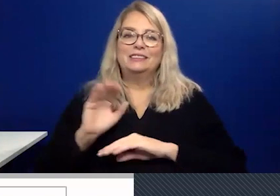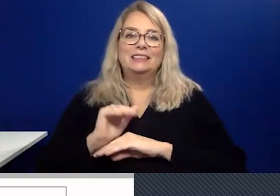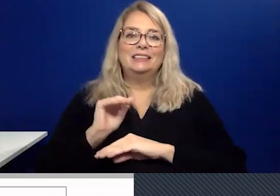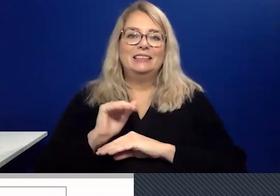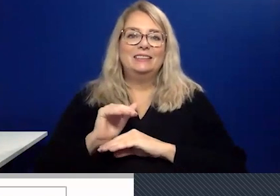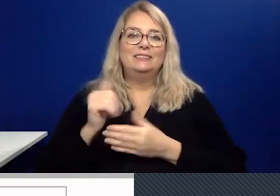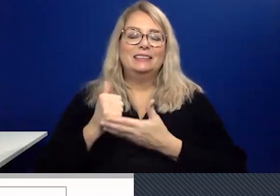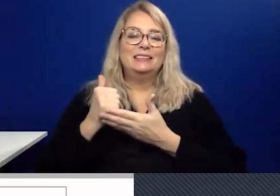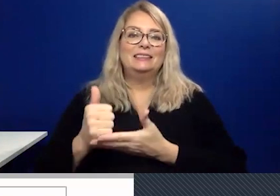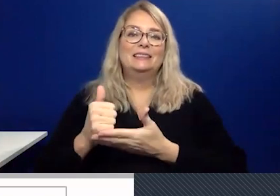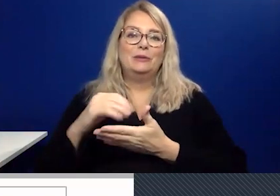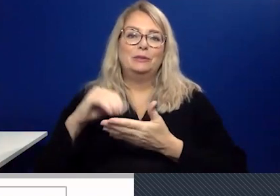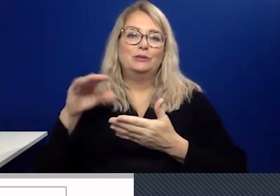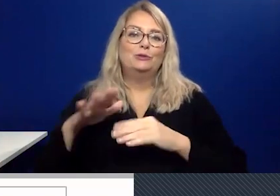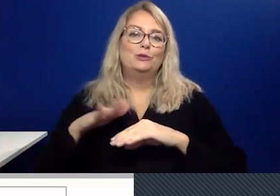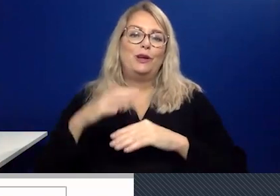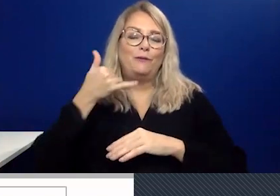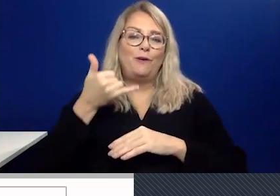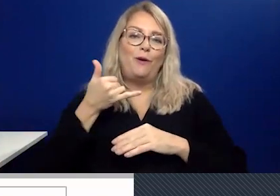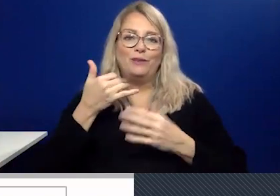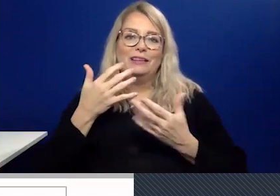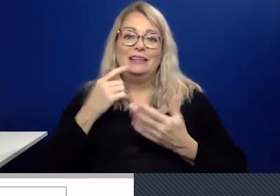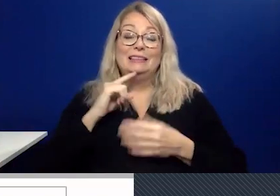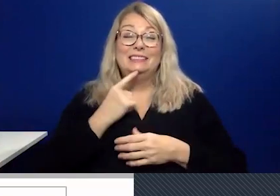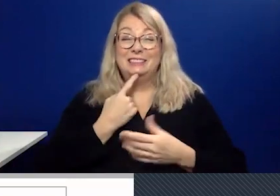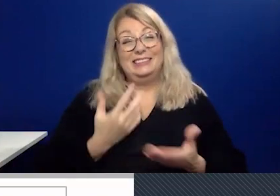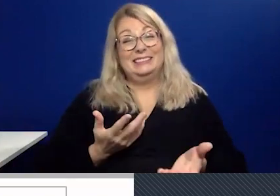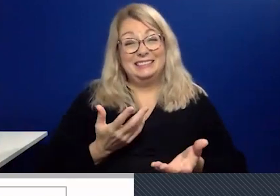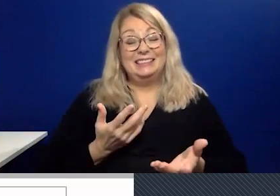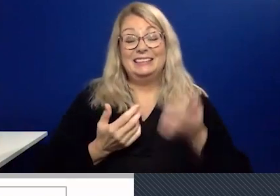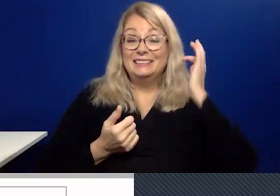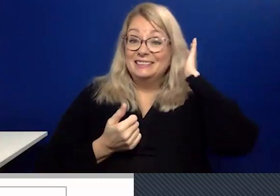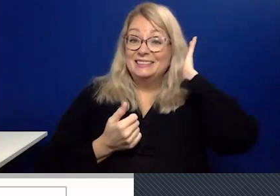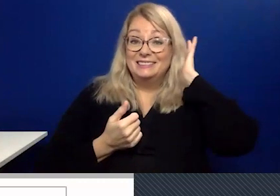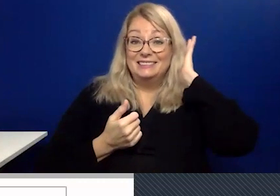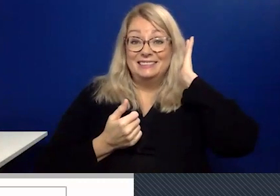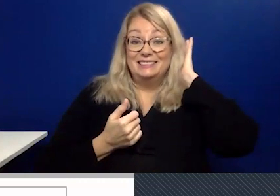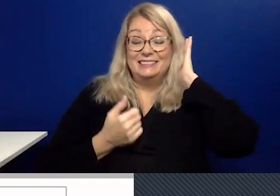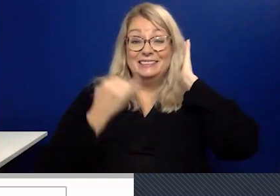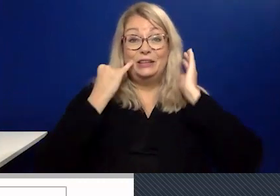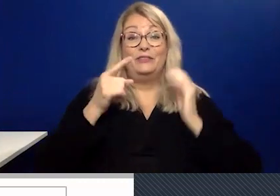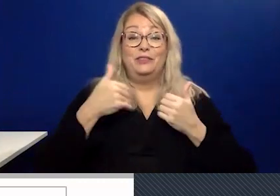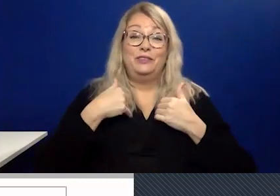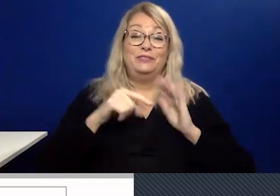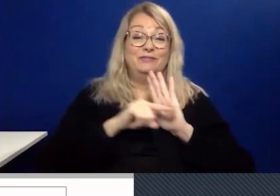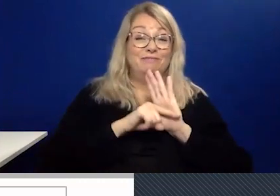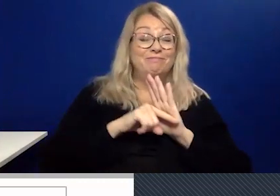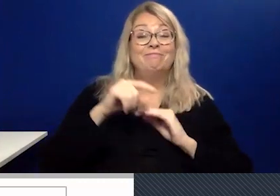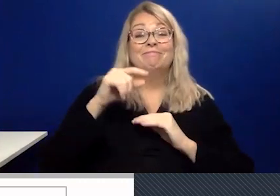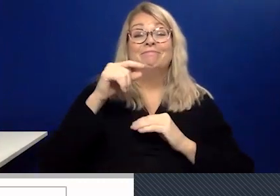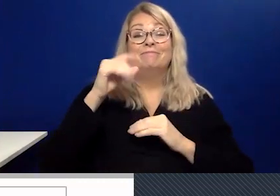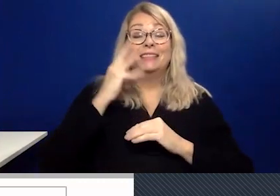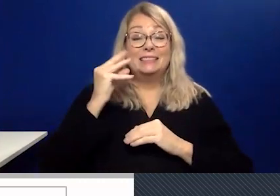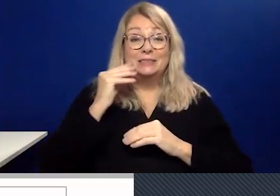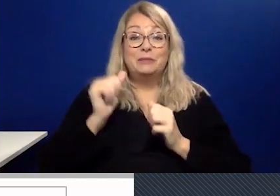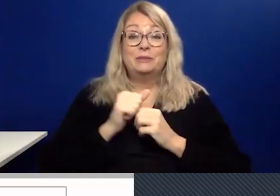on the phone do their application. I mean, seriously, you know, if you've ever had negative experiences with counselors here, which I've heard that,